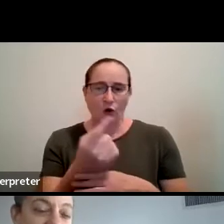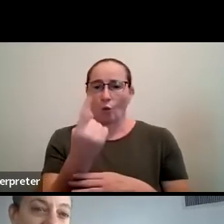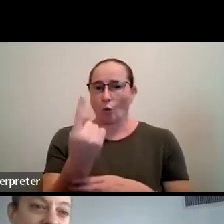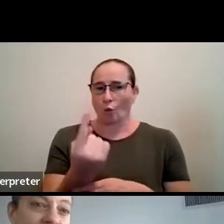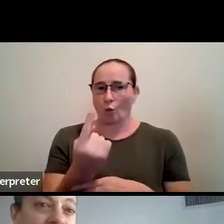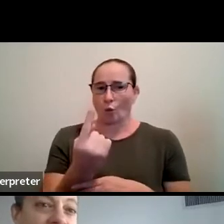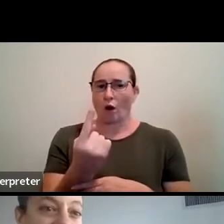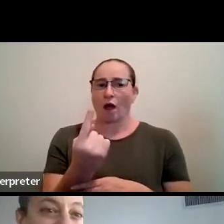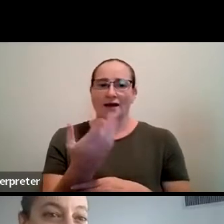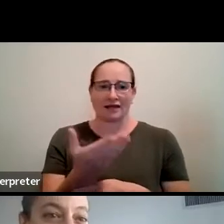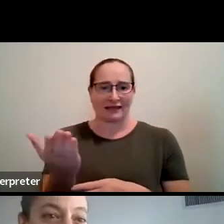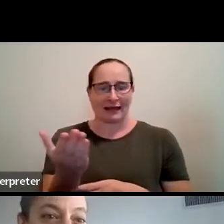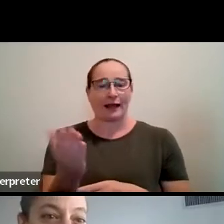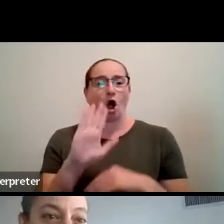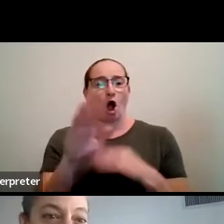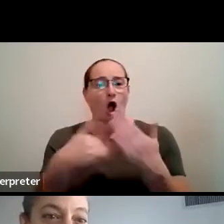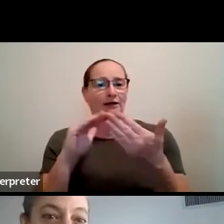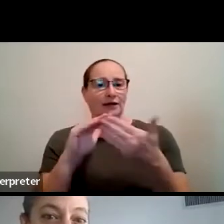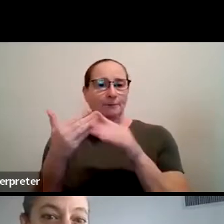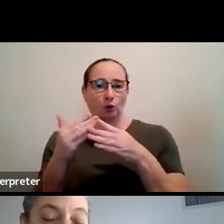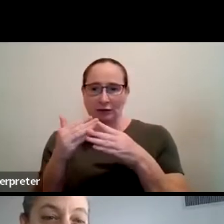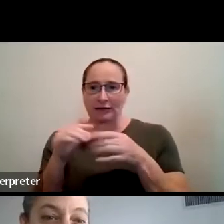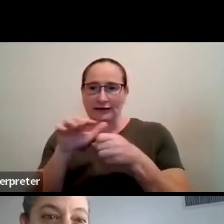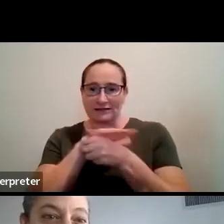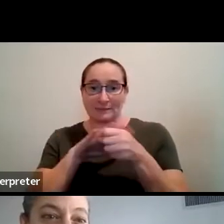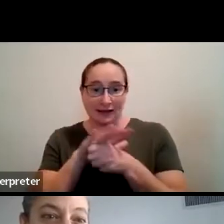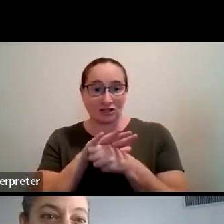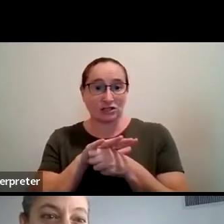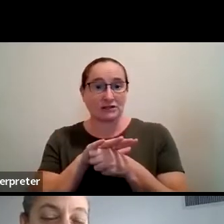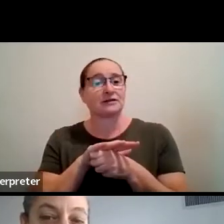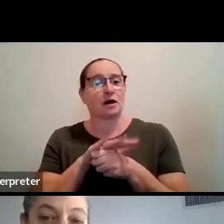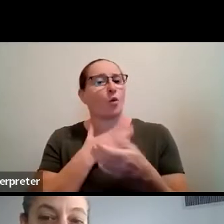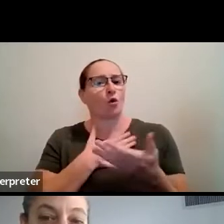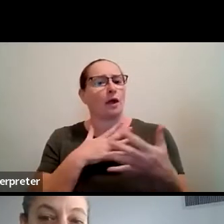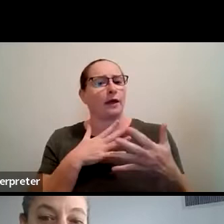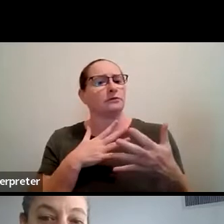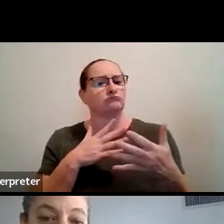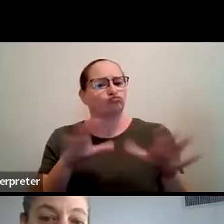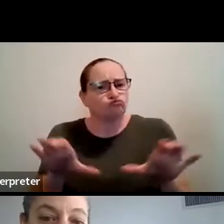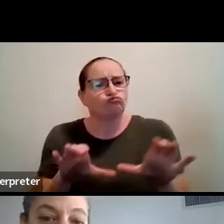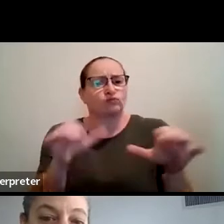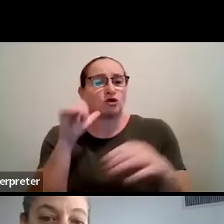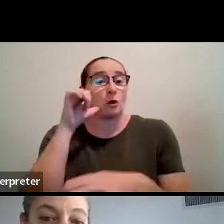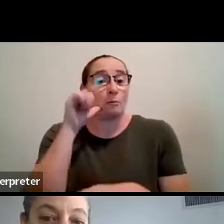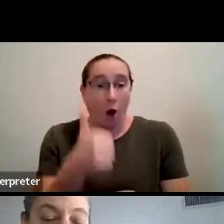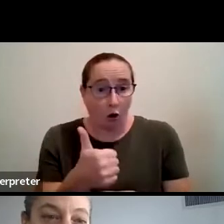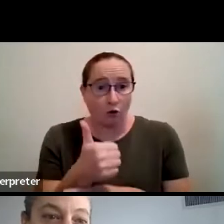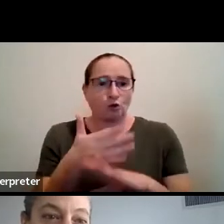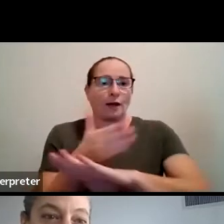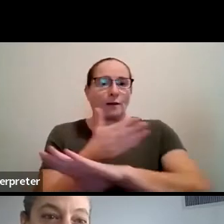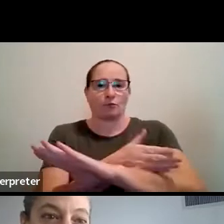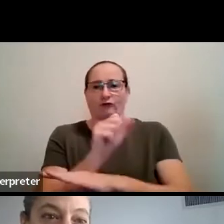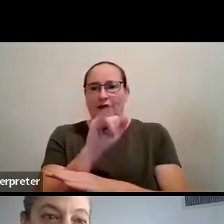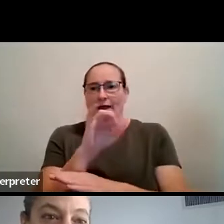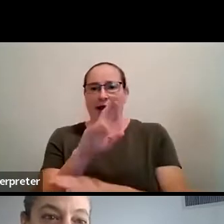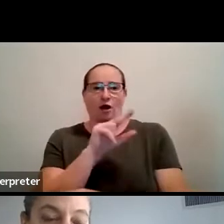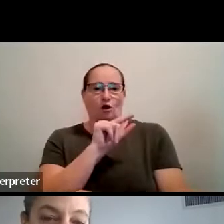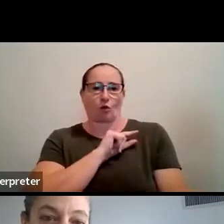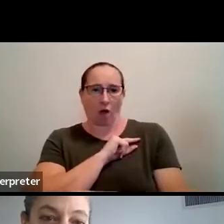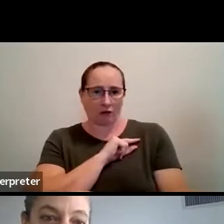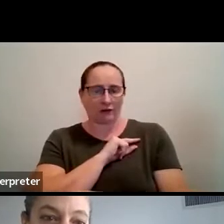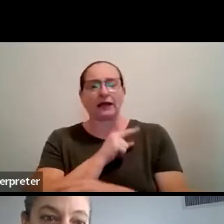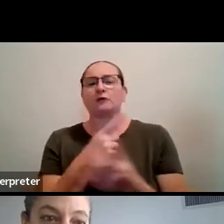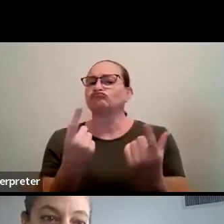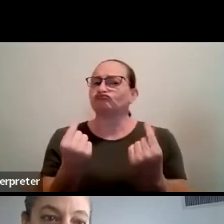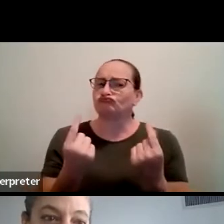all community spaces would do tomorrow to improve indoor air quality, what would that be and where